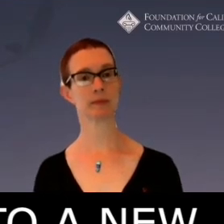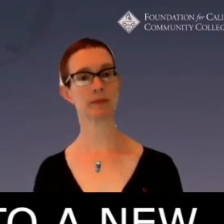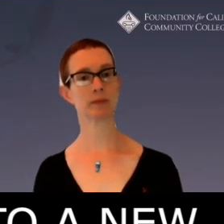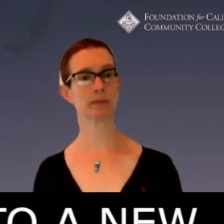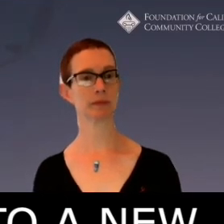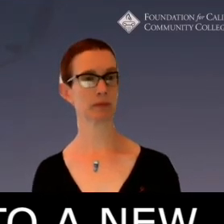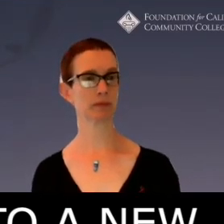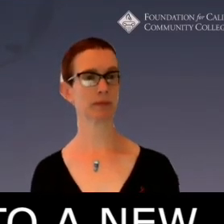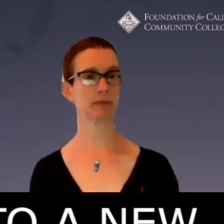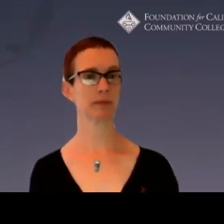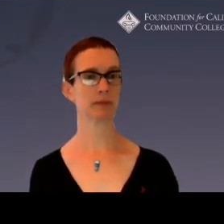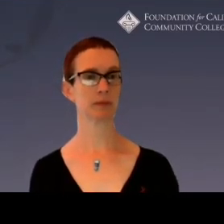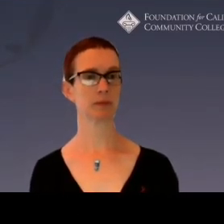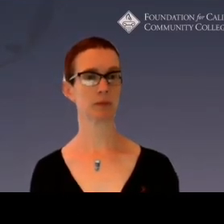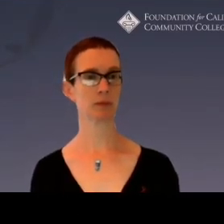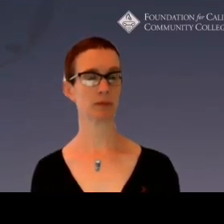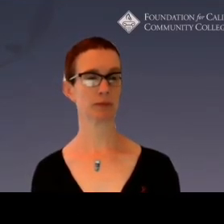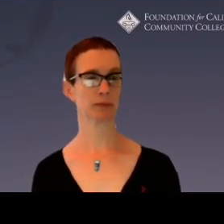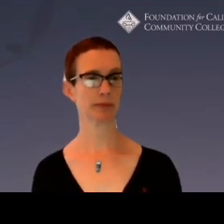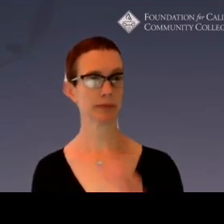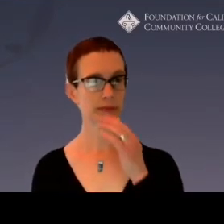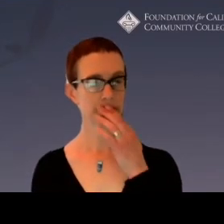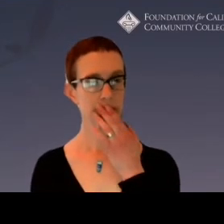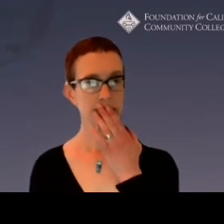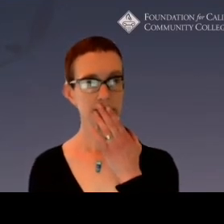I'm wondering if